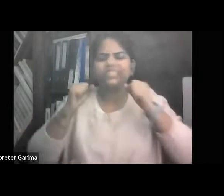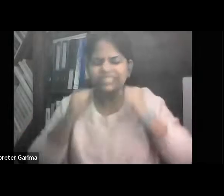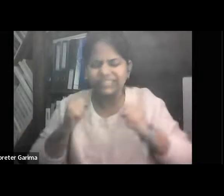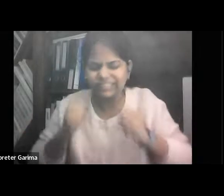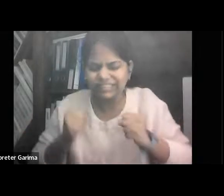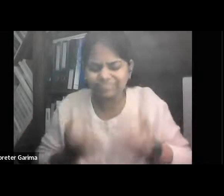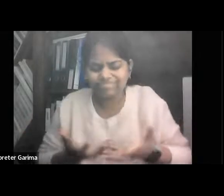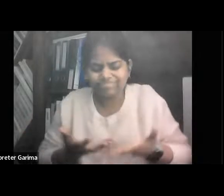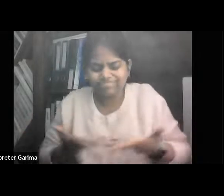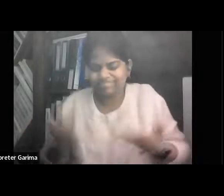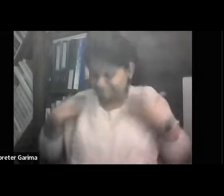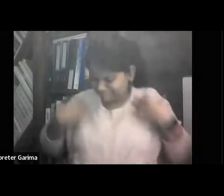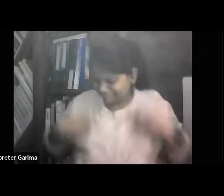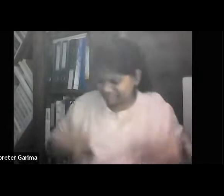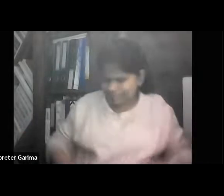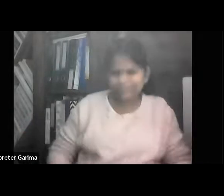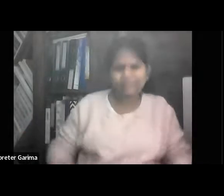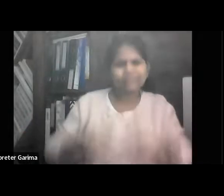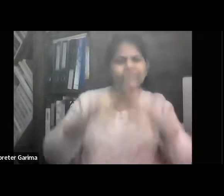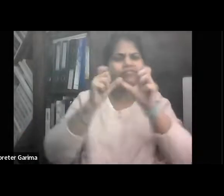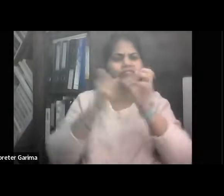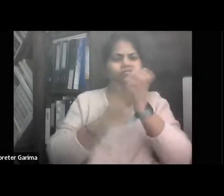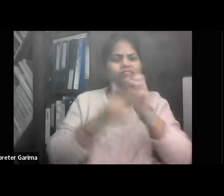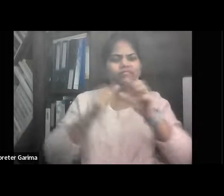Tara's body with his excessive